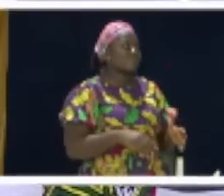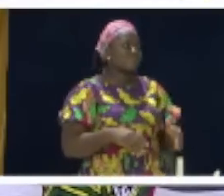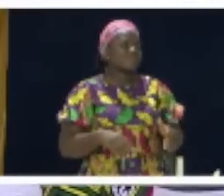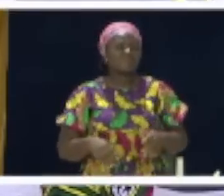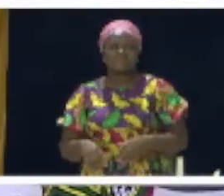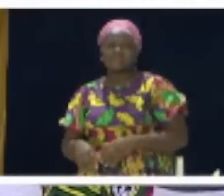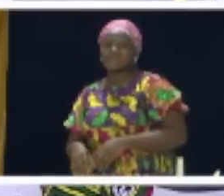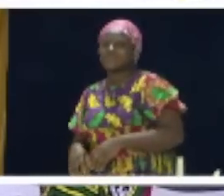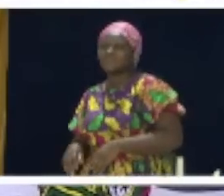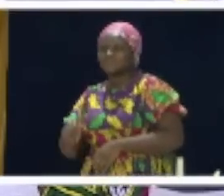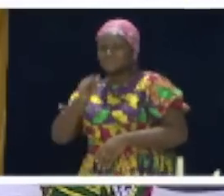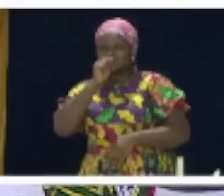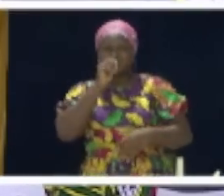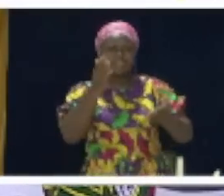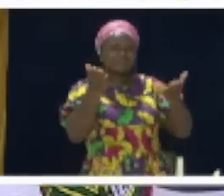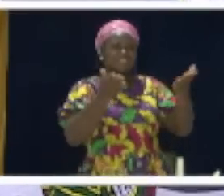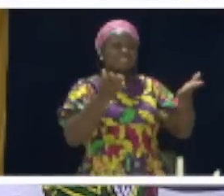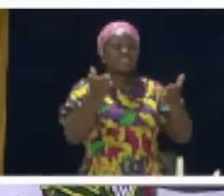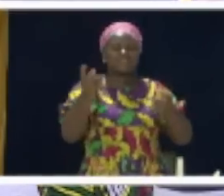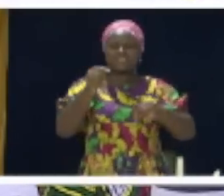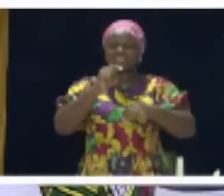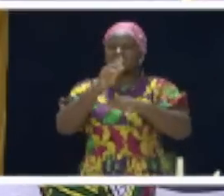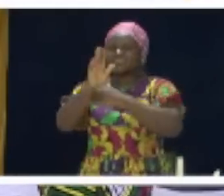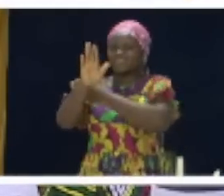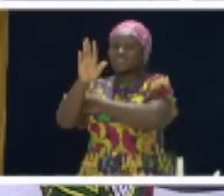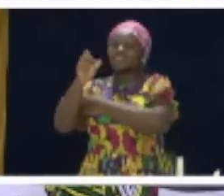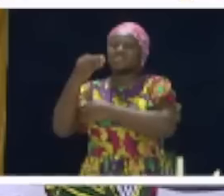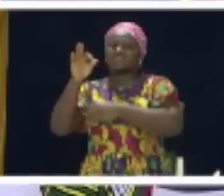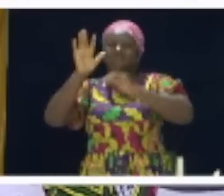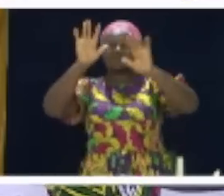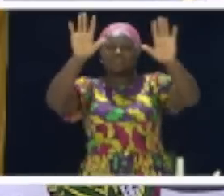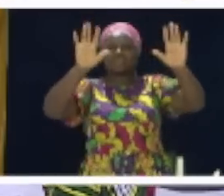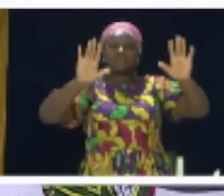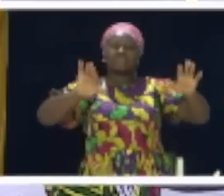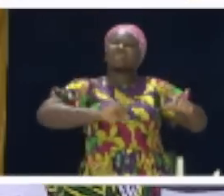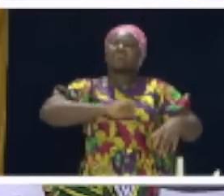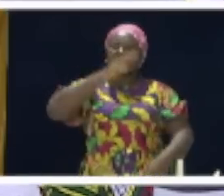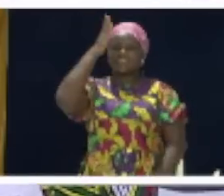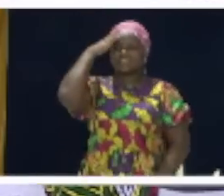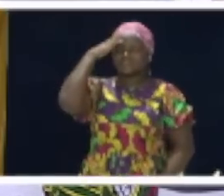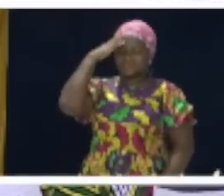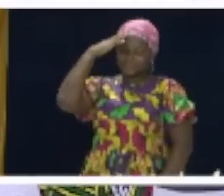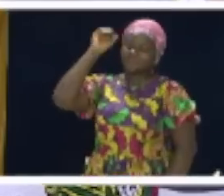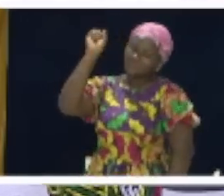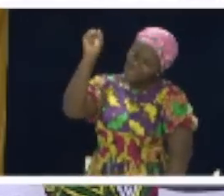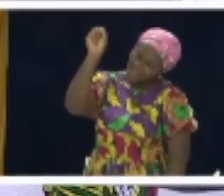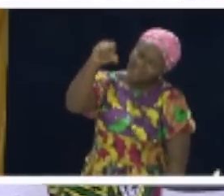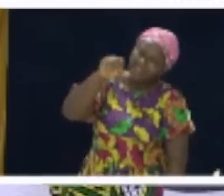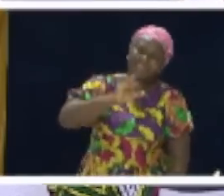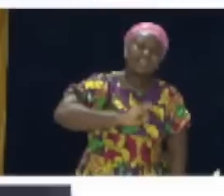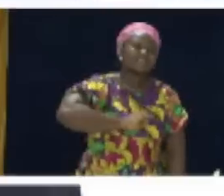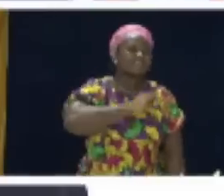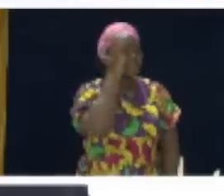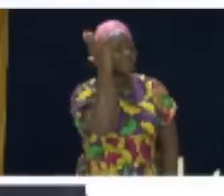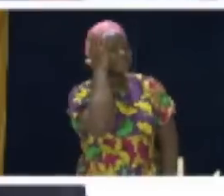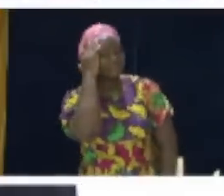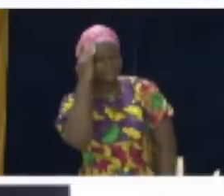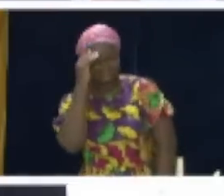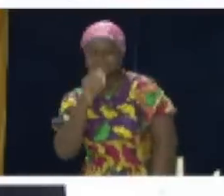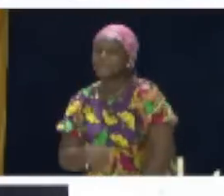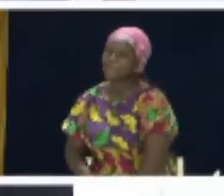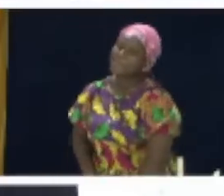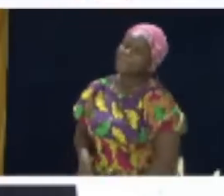I'm serving the God of miracles. I know, yes, I